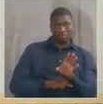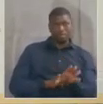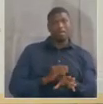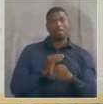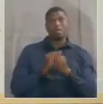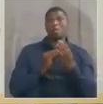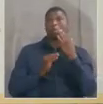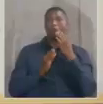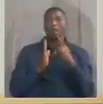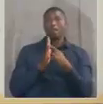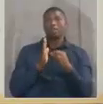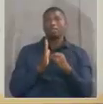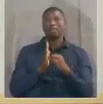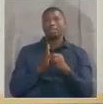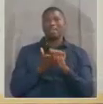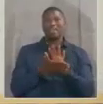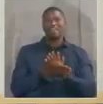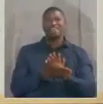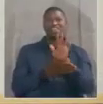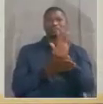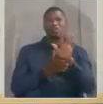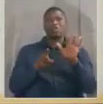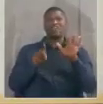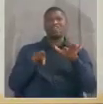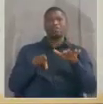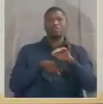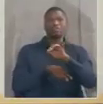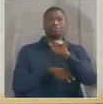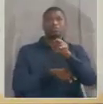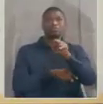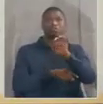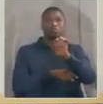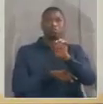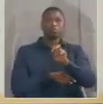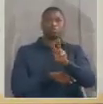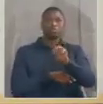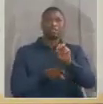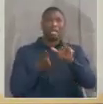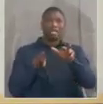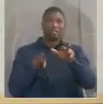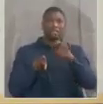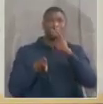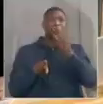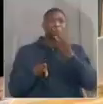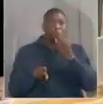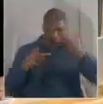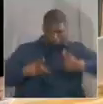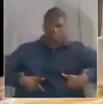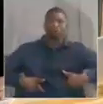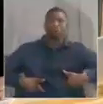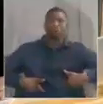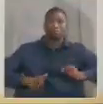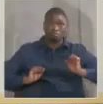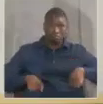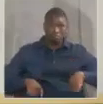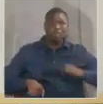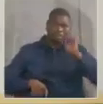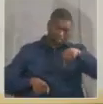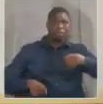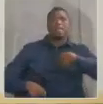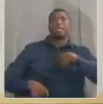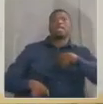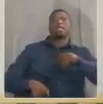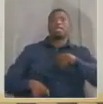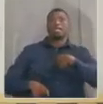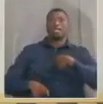on the 15th of June, 2018. You, in other words. Me. It was